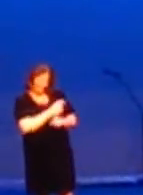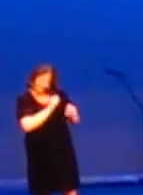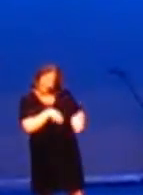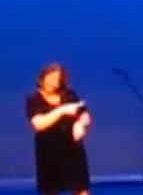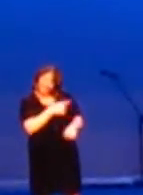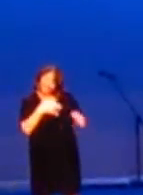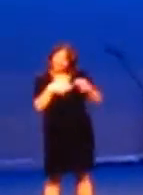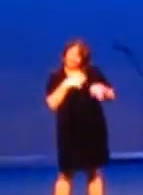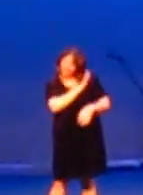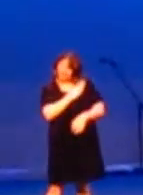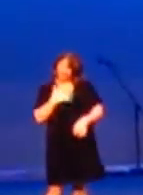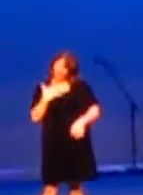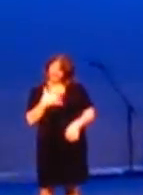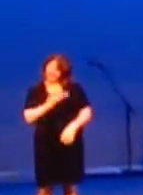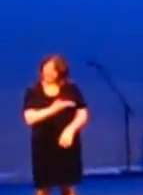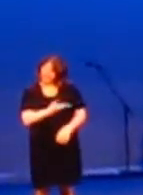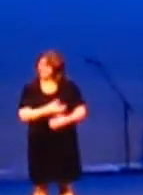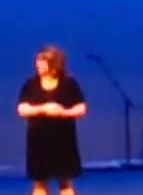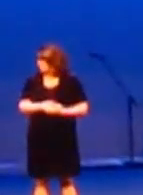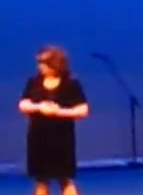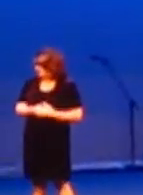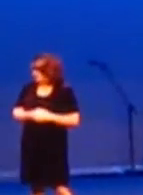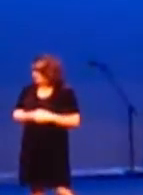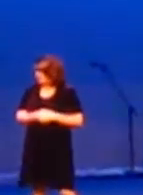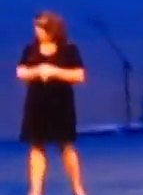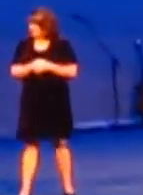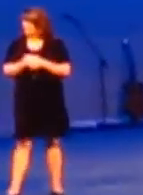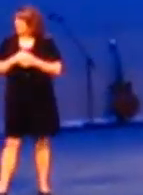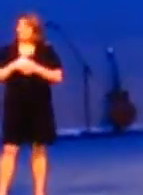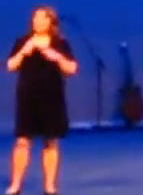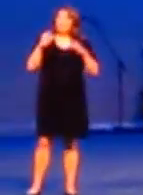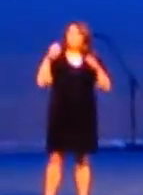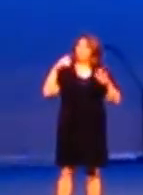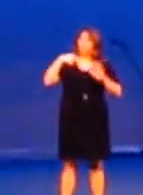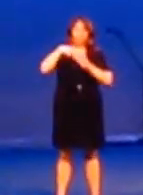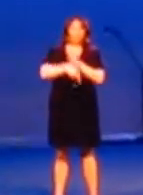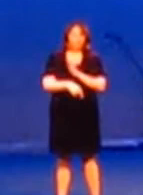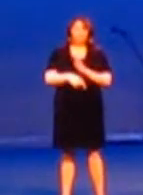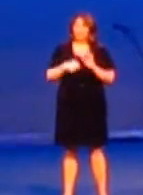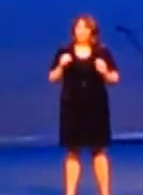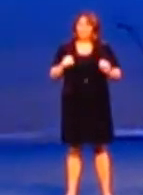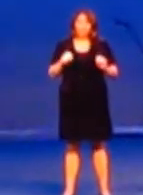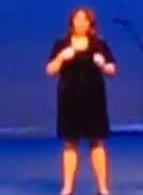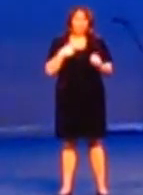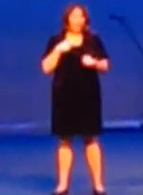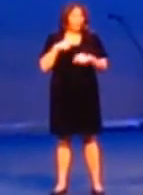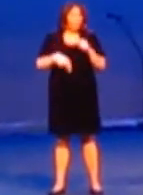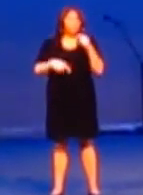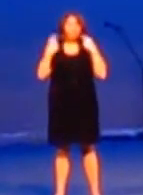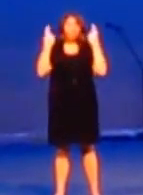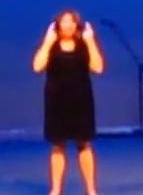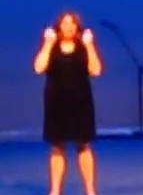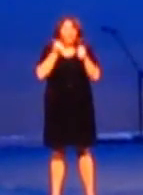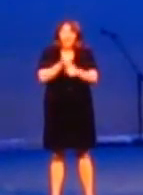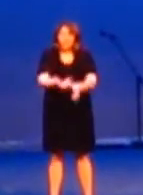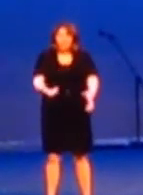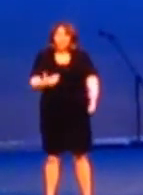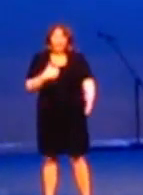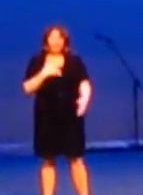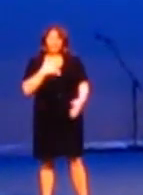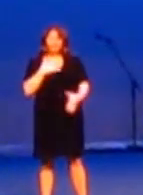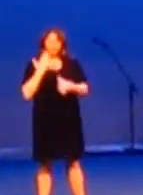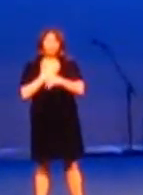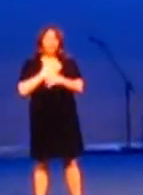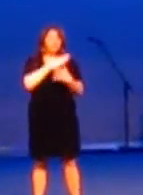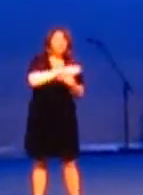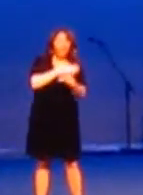what you just went through. Well, profound ability. I couldn't think of anything at all. I was too distracted